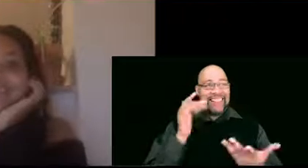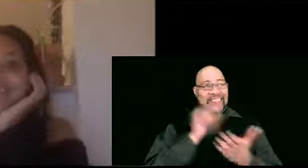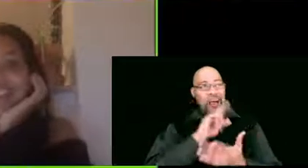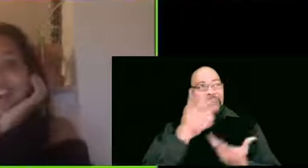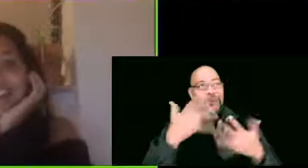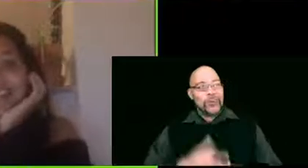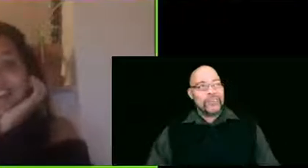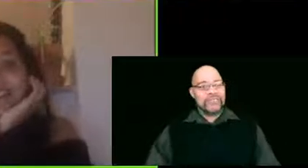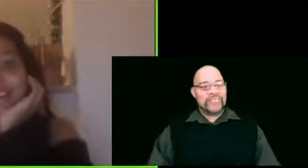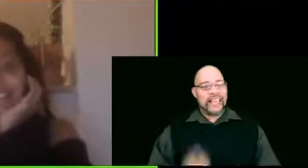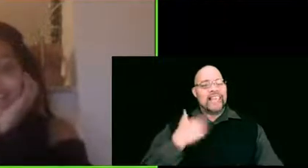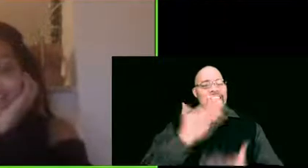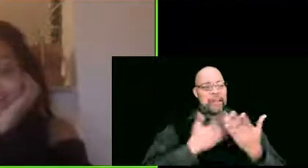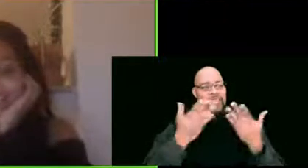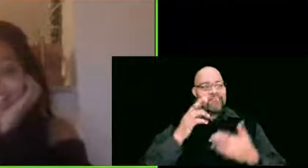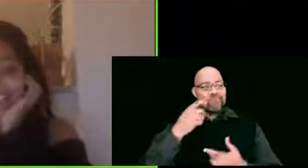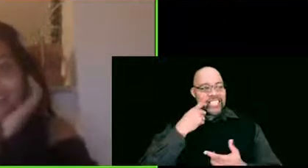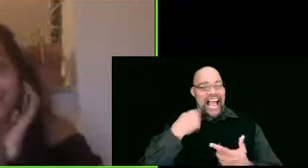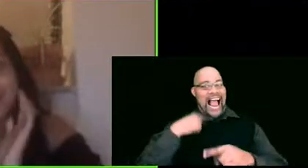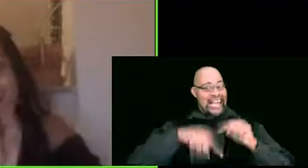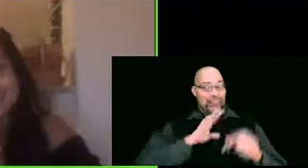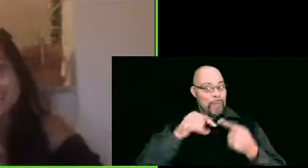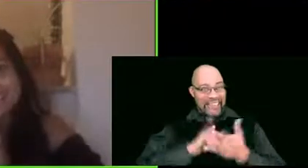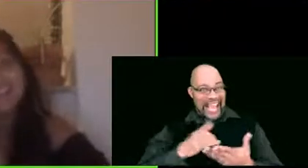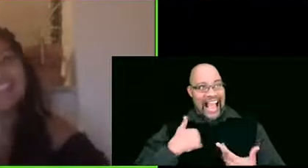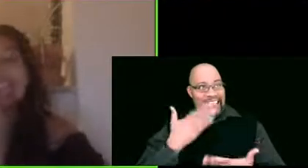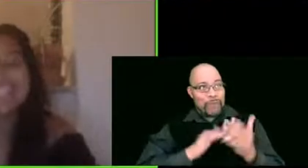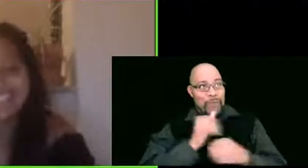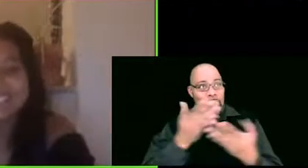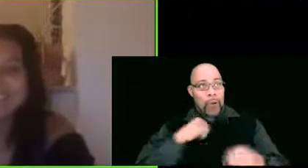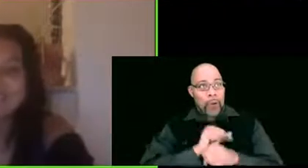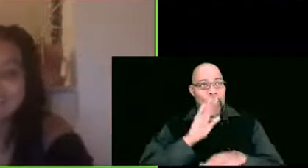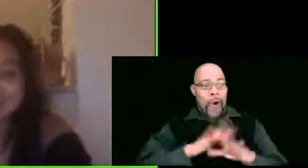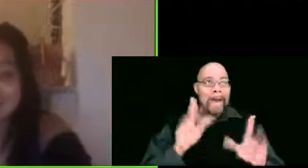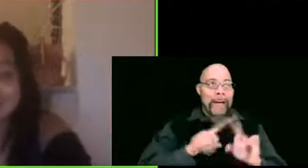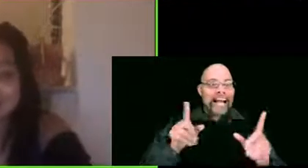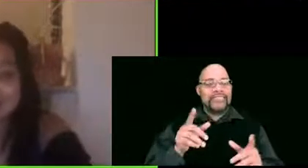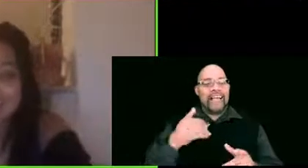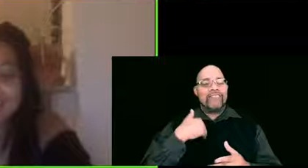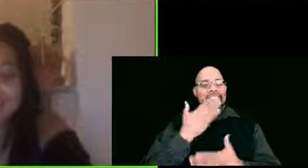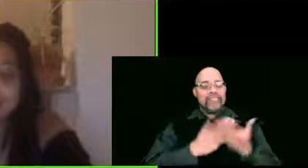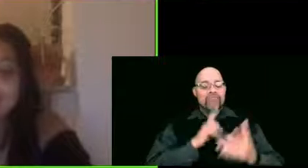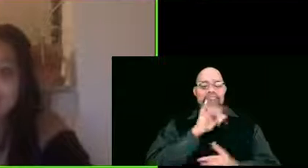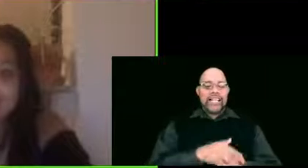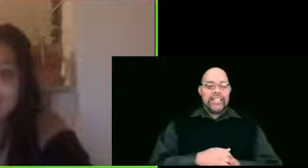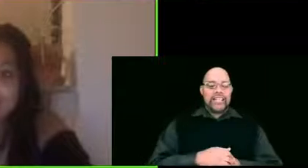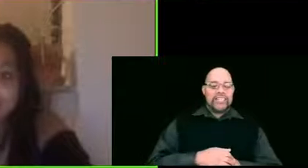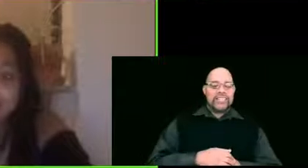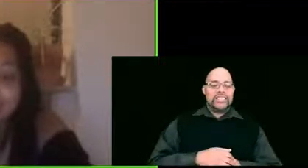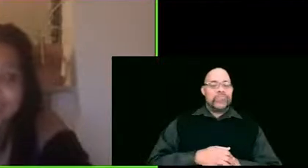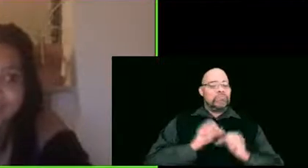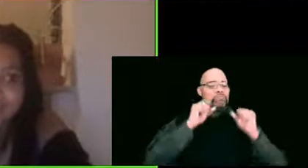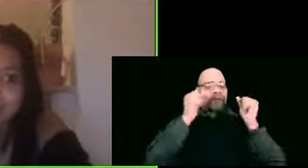It's a tricky one. I've worked on some things recently that I'm not allowed to talk about, but there's some